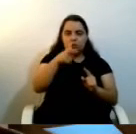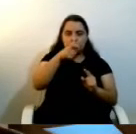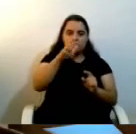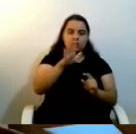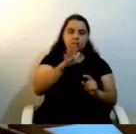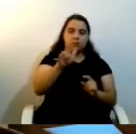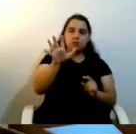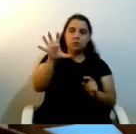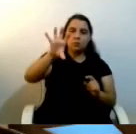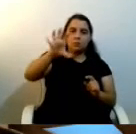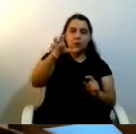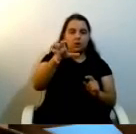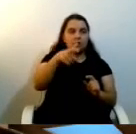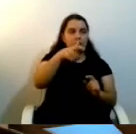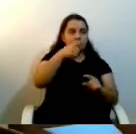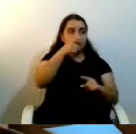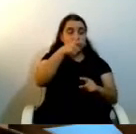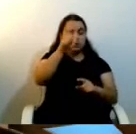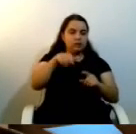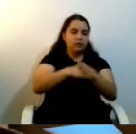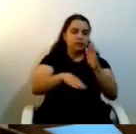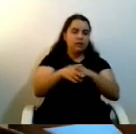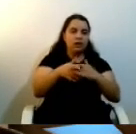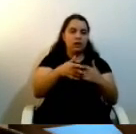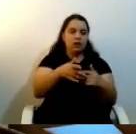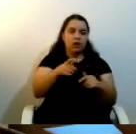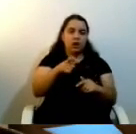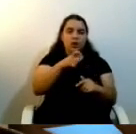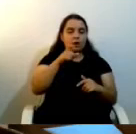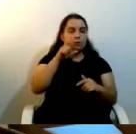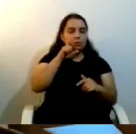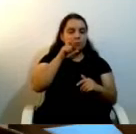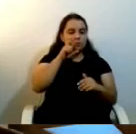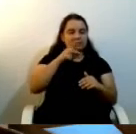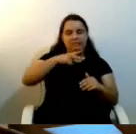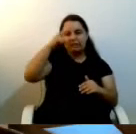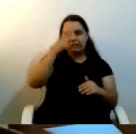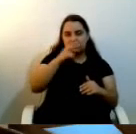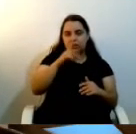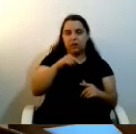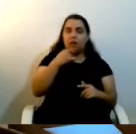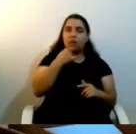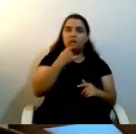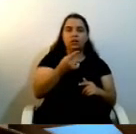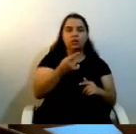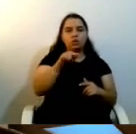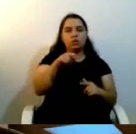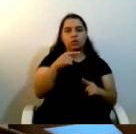overprotected and considered unable to make decisions in their own best